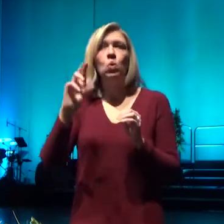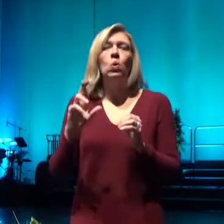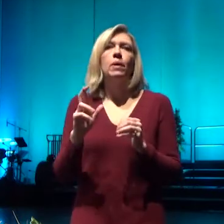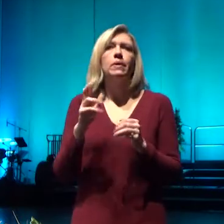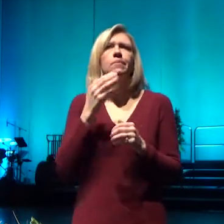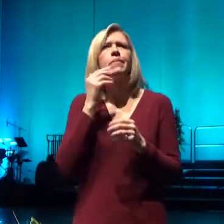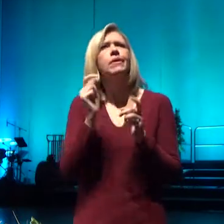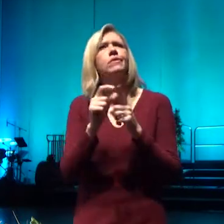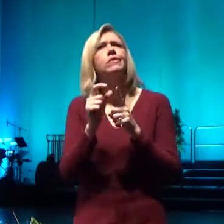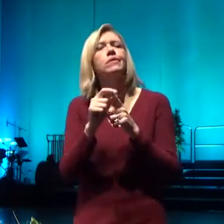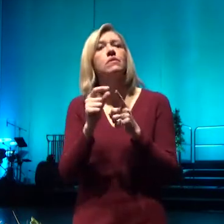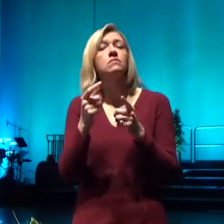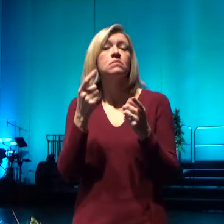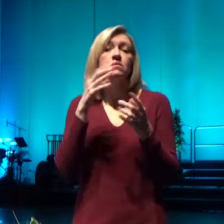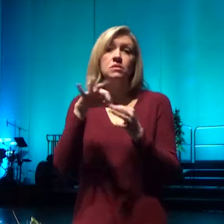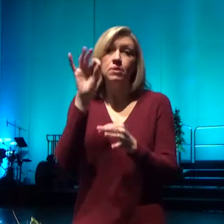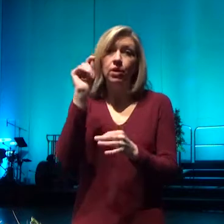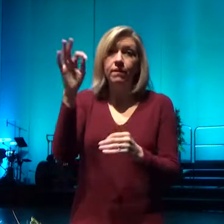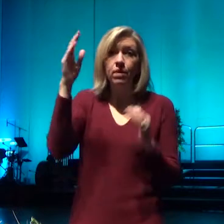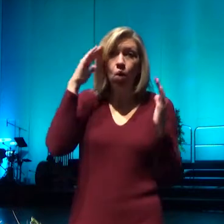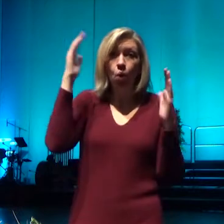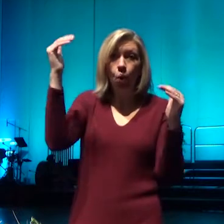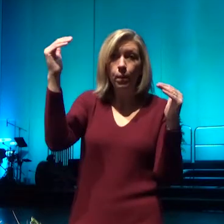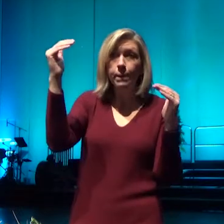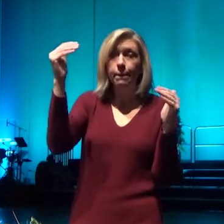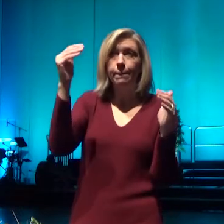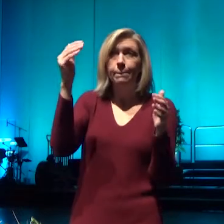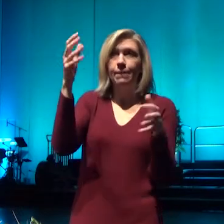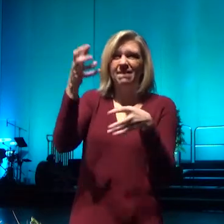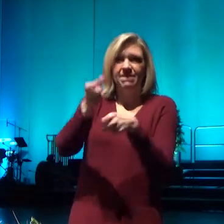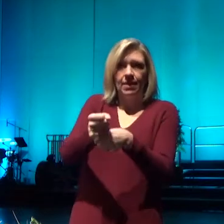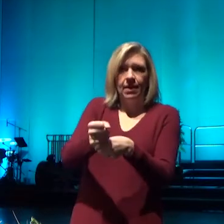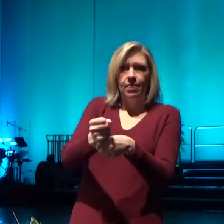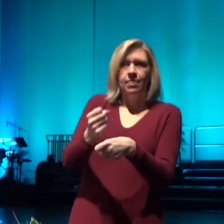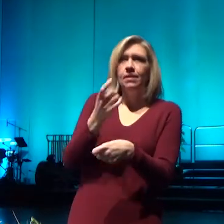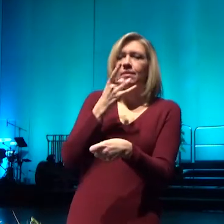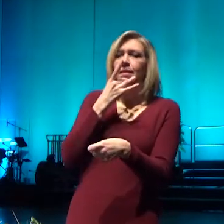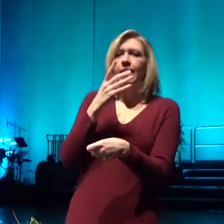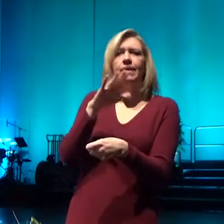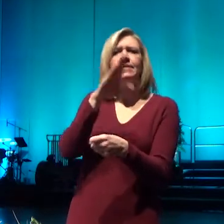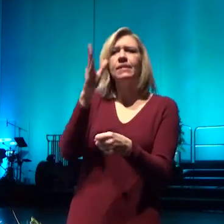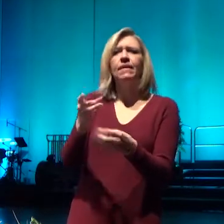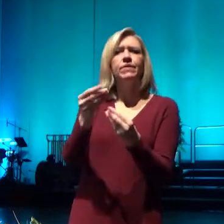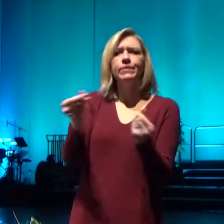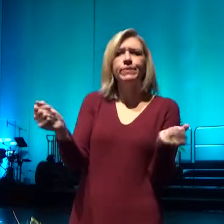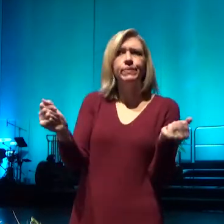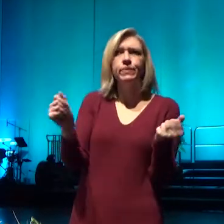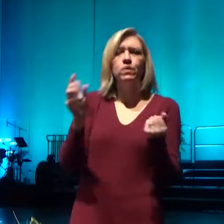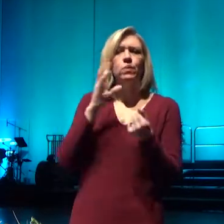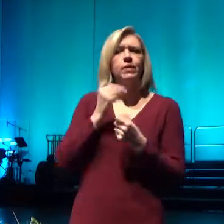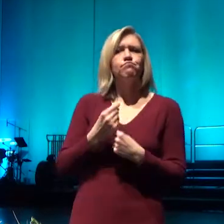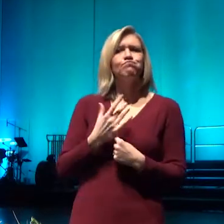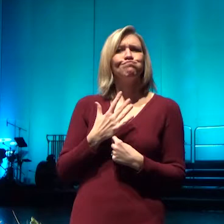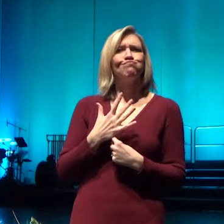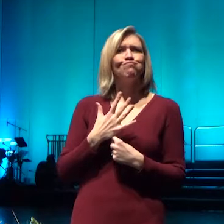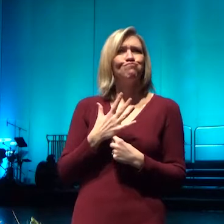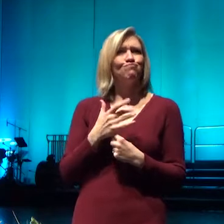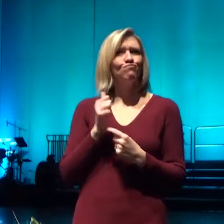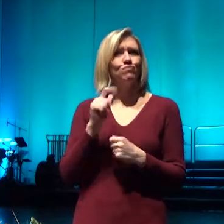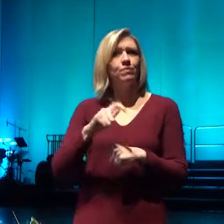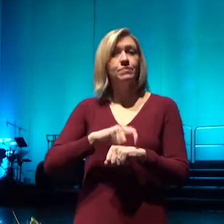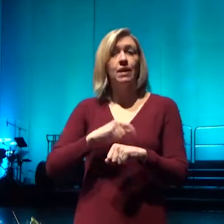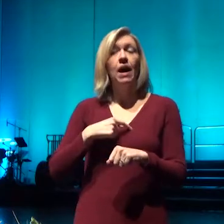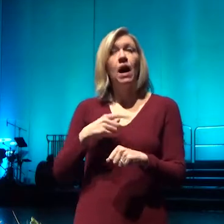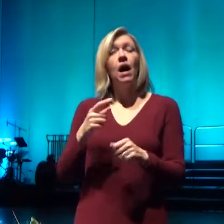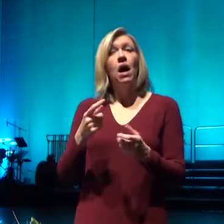yet, the spirit of hope, the faith that there is a light that never dwindles, that will be with us wherever we go? I would argue